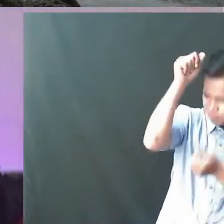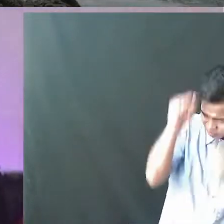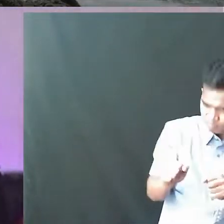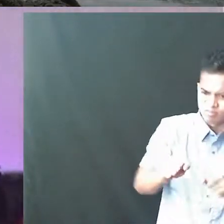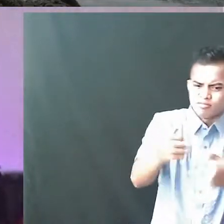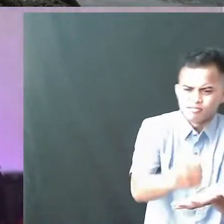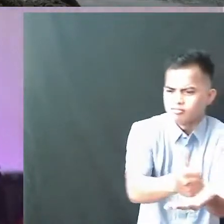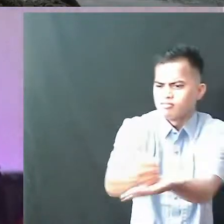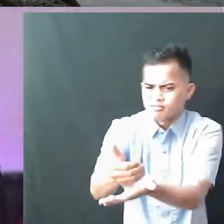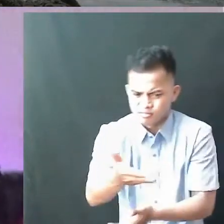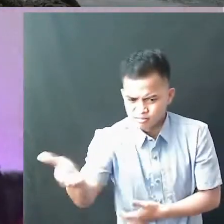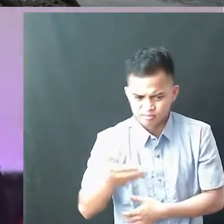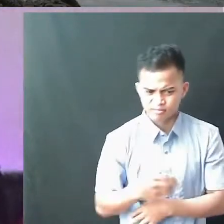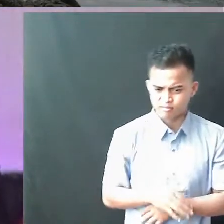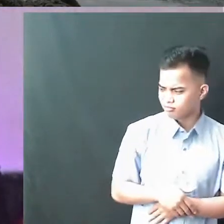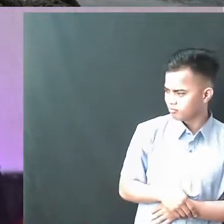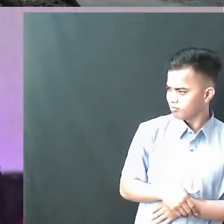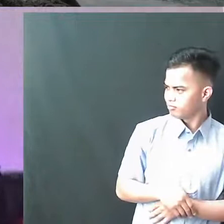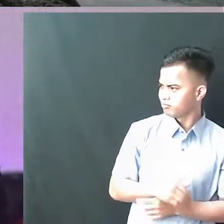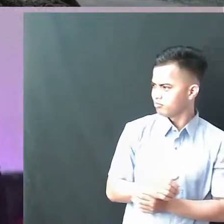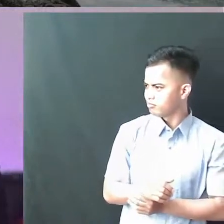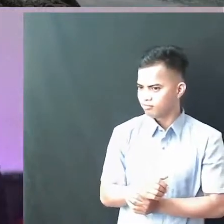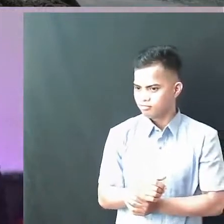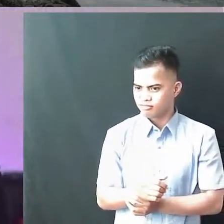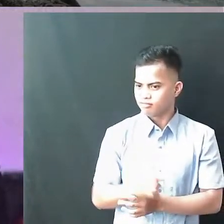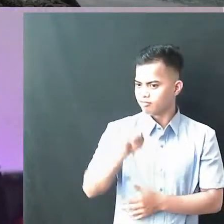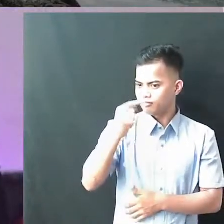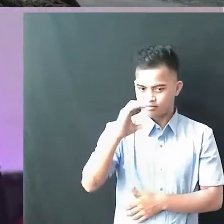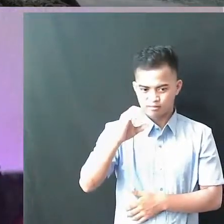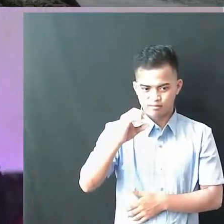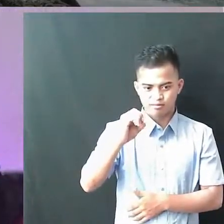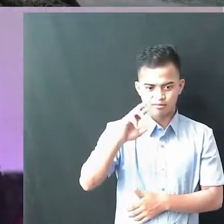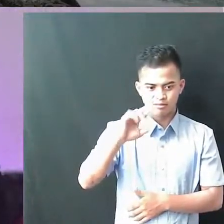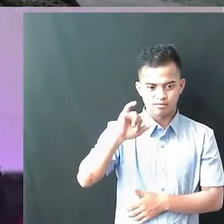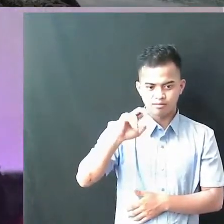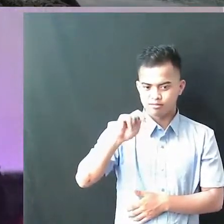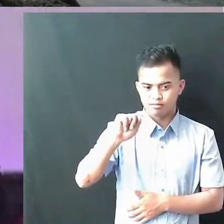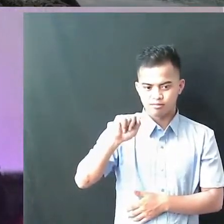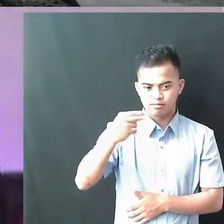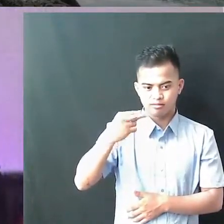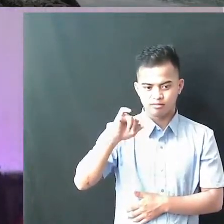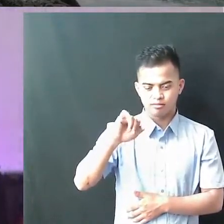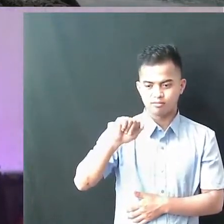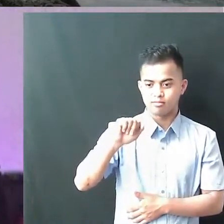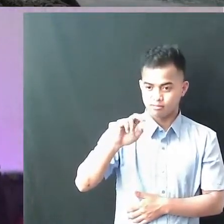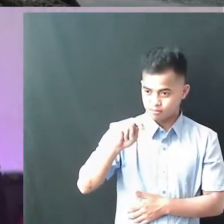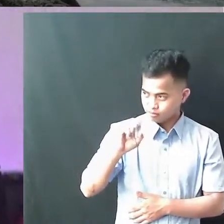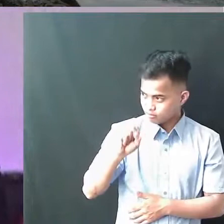Christ as he is. 1 Corinthians chapter 9.